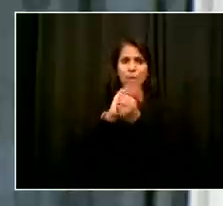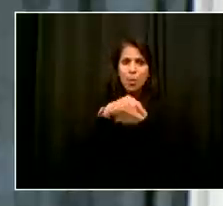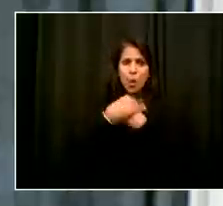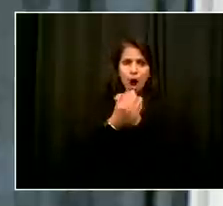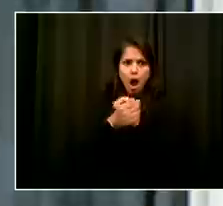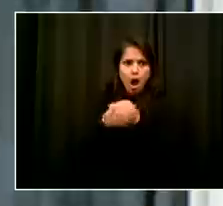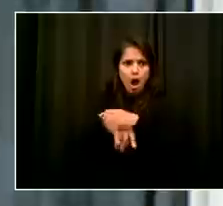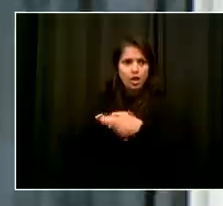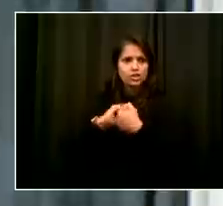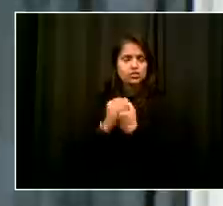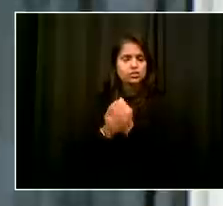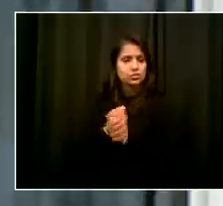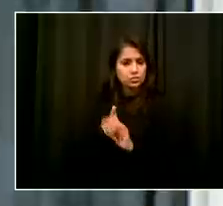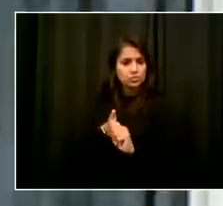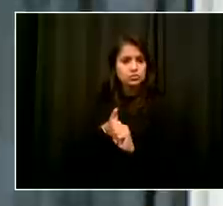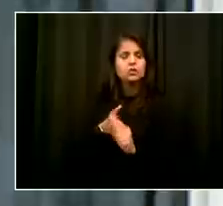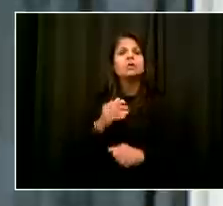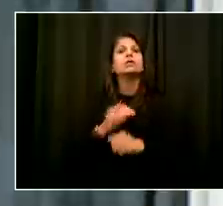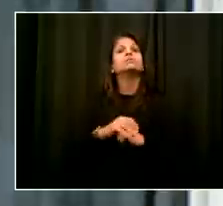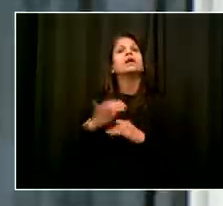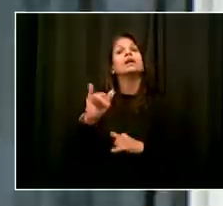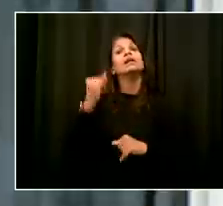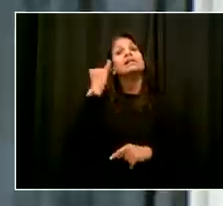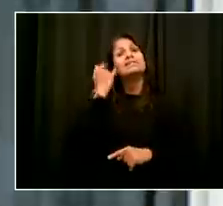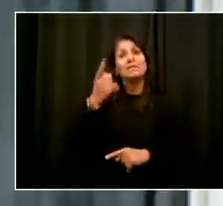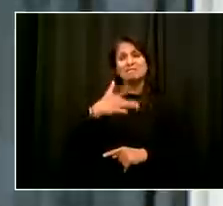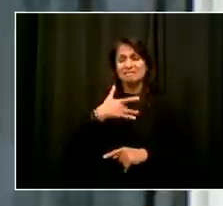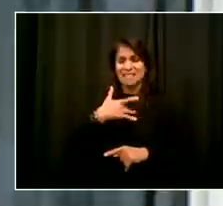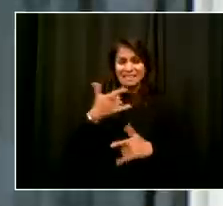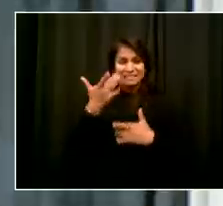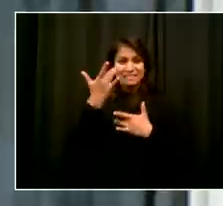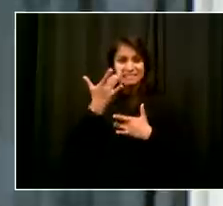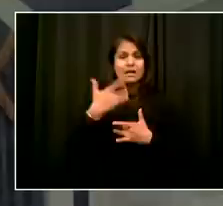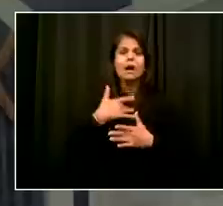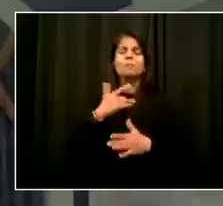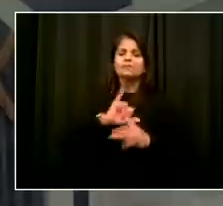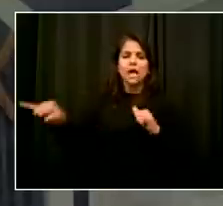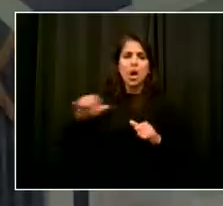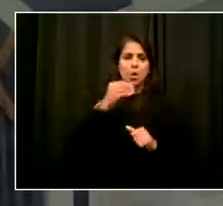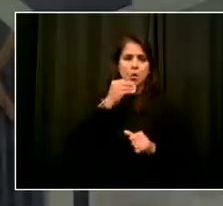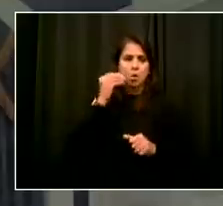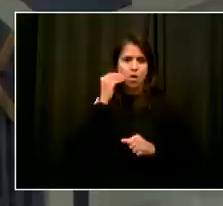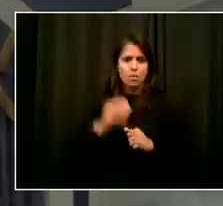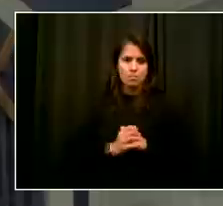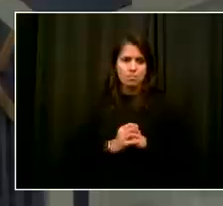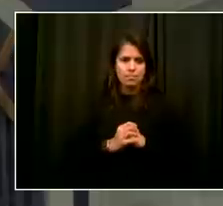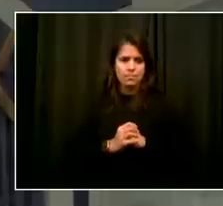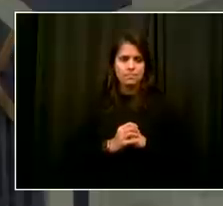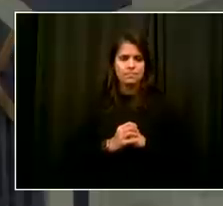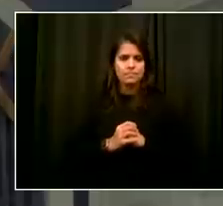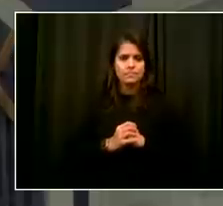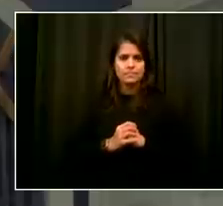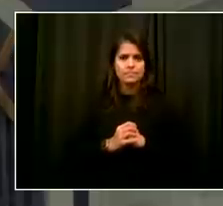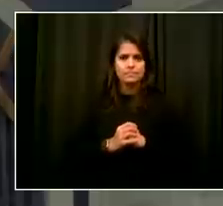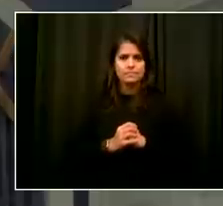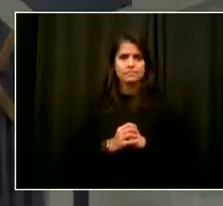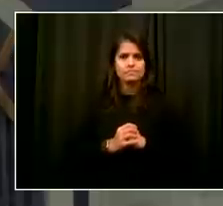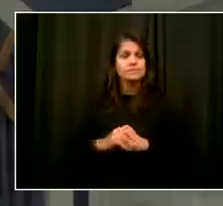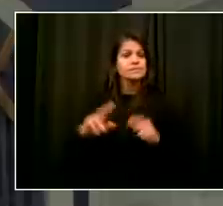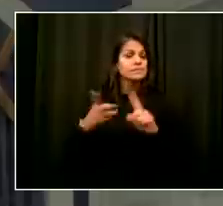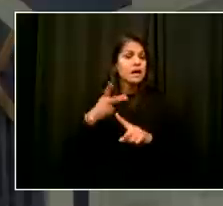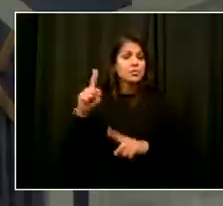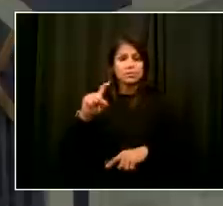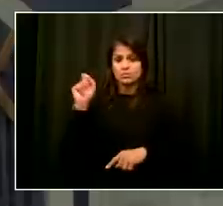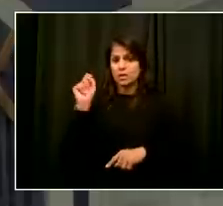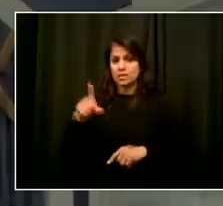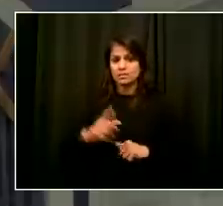how we know this virus spreads among people. Go ahead, Abu. And second question